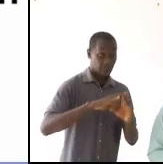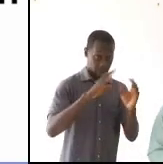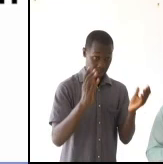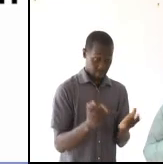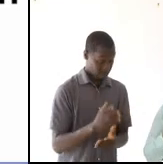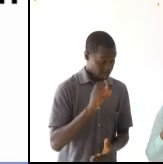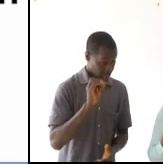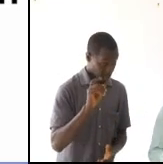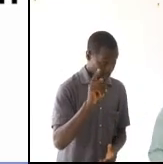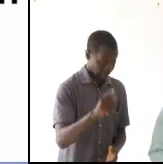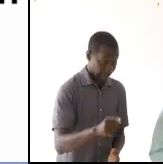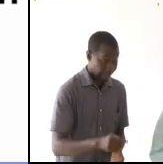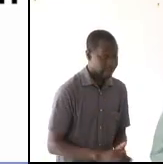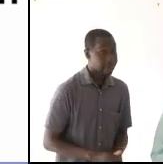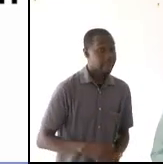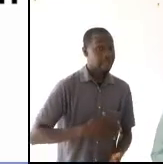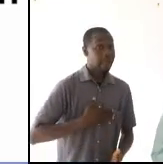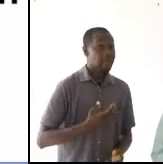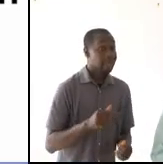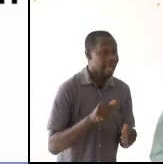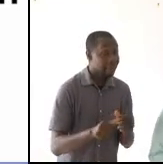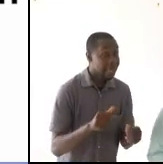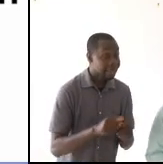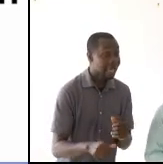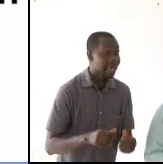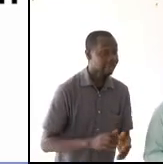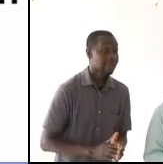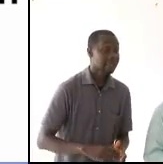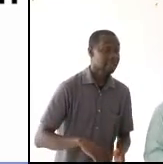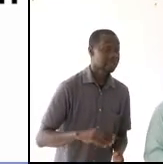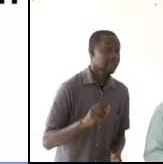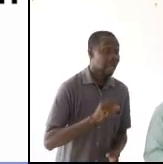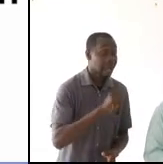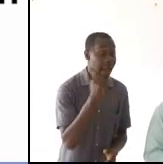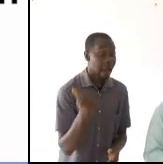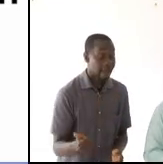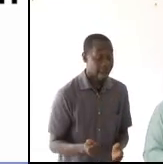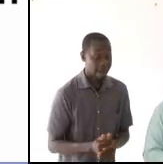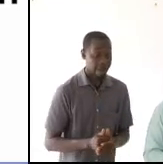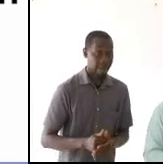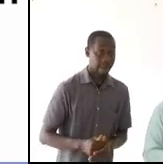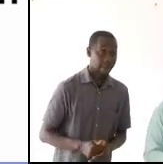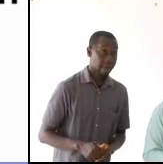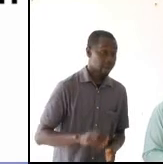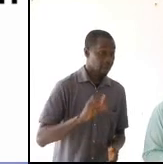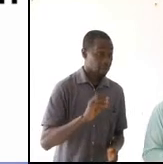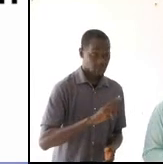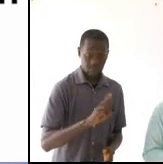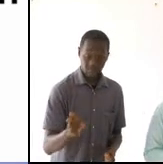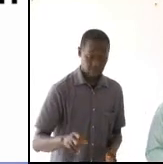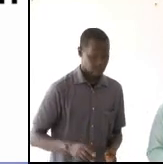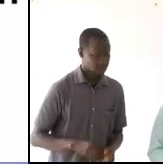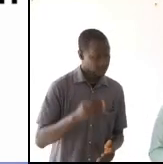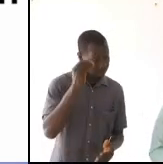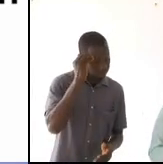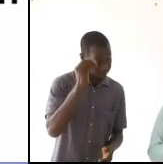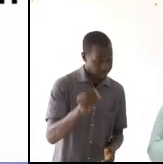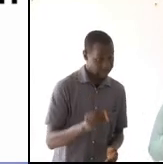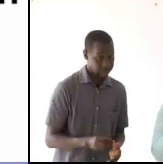you can be at a better advantage. And don't forget